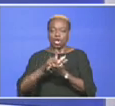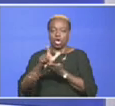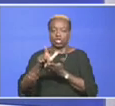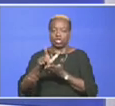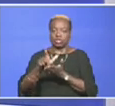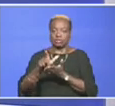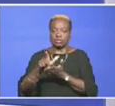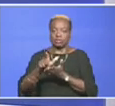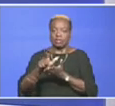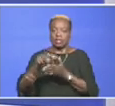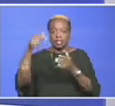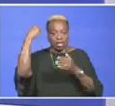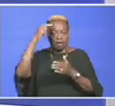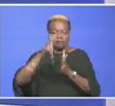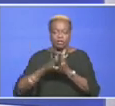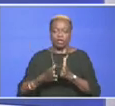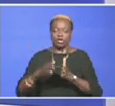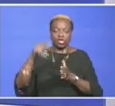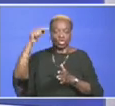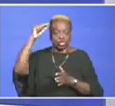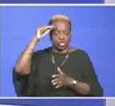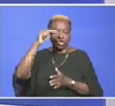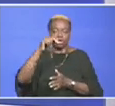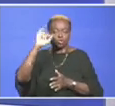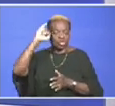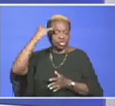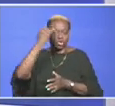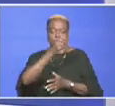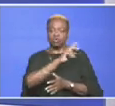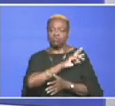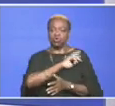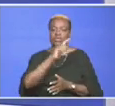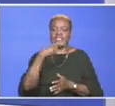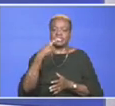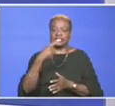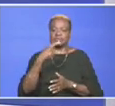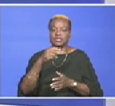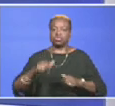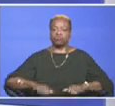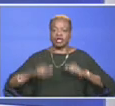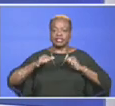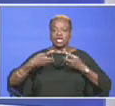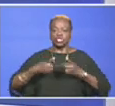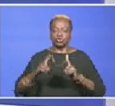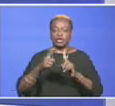Roll says concerns surrounding Project Sanddollar would have already been addressed during the planning stage.